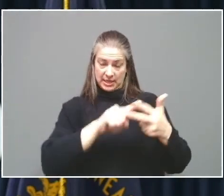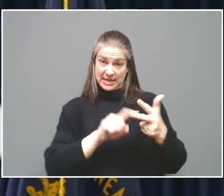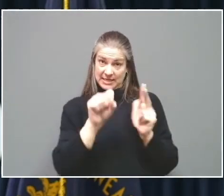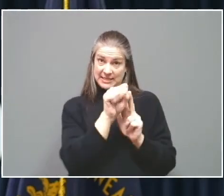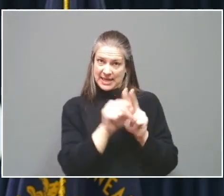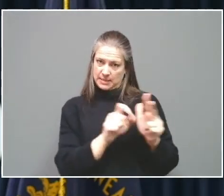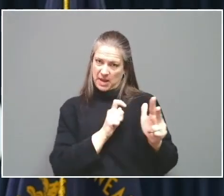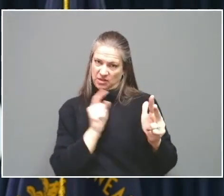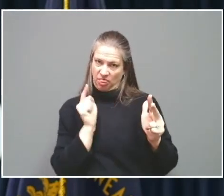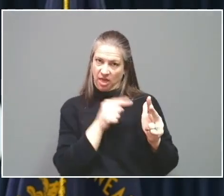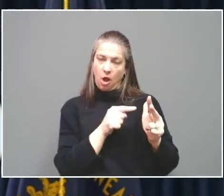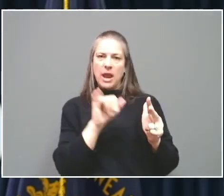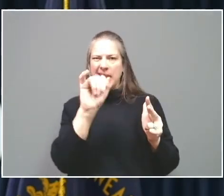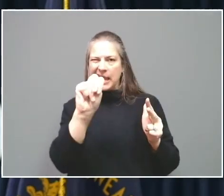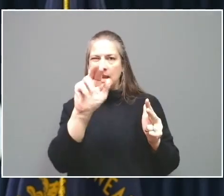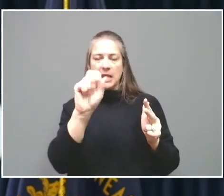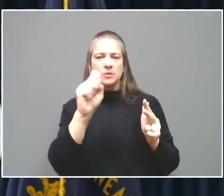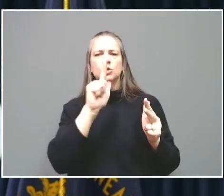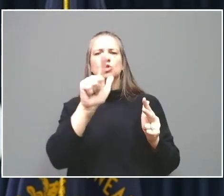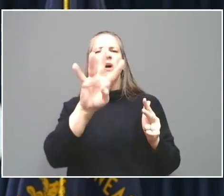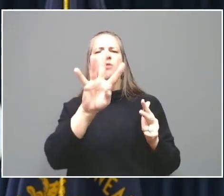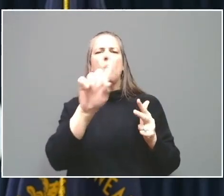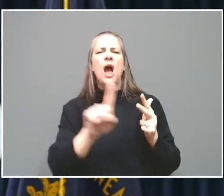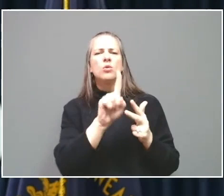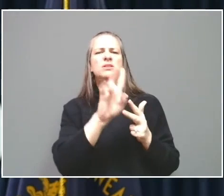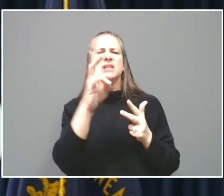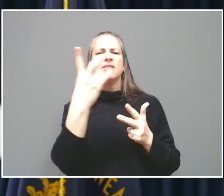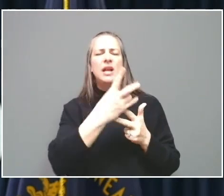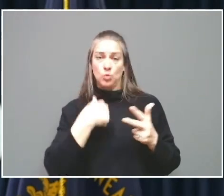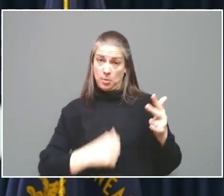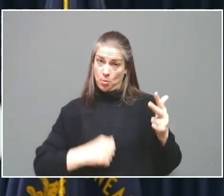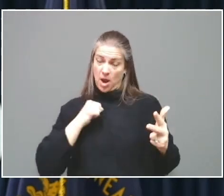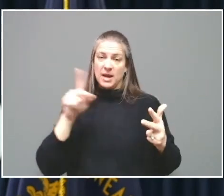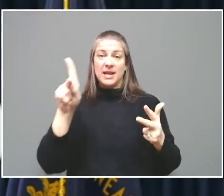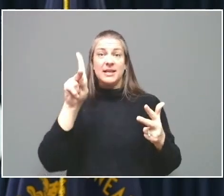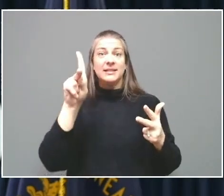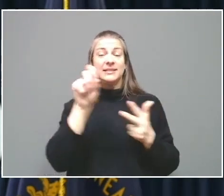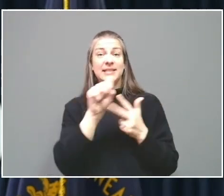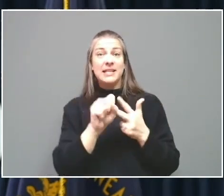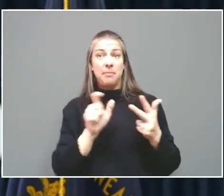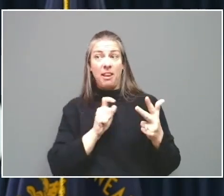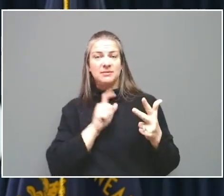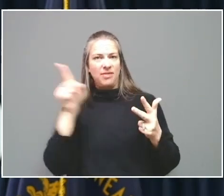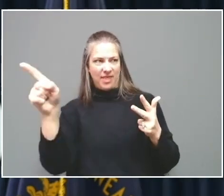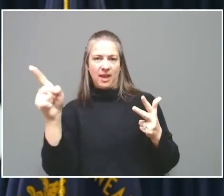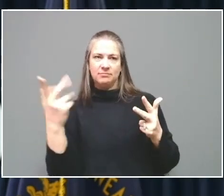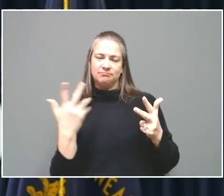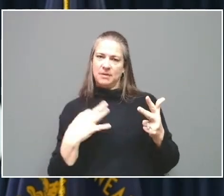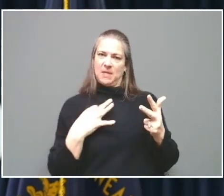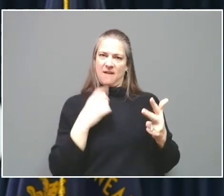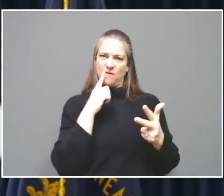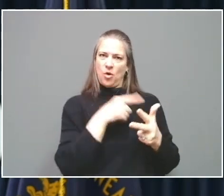case, 24/7. Very proud that our state police have signed up for all the open shifts, I think, even through the